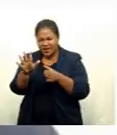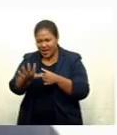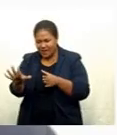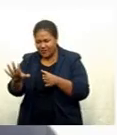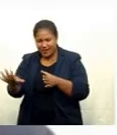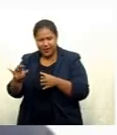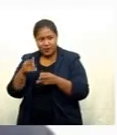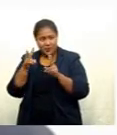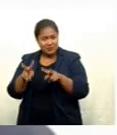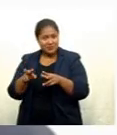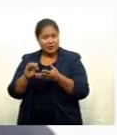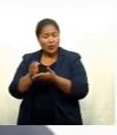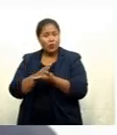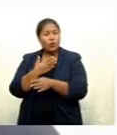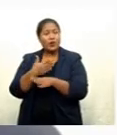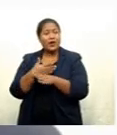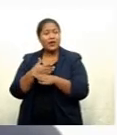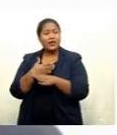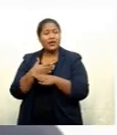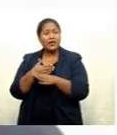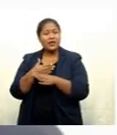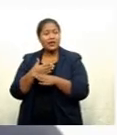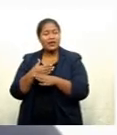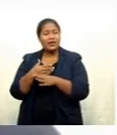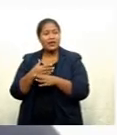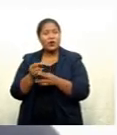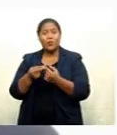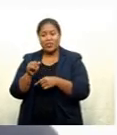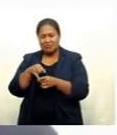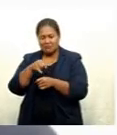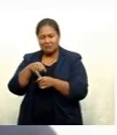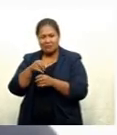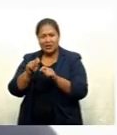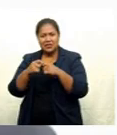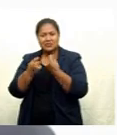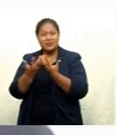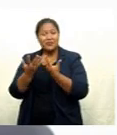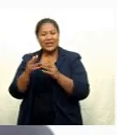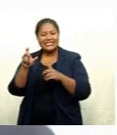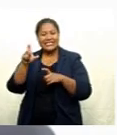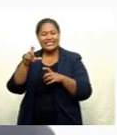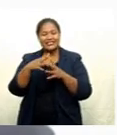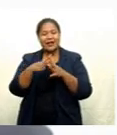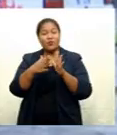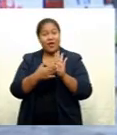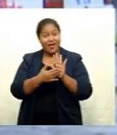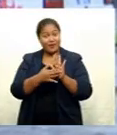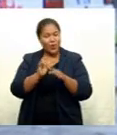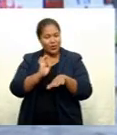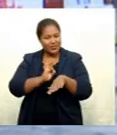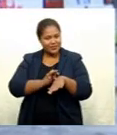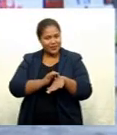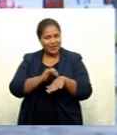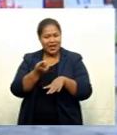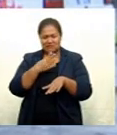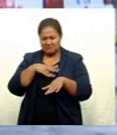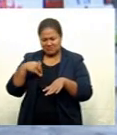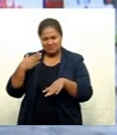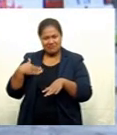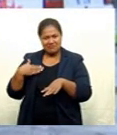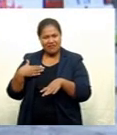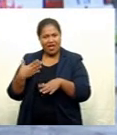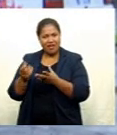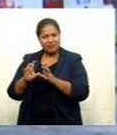are working with the medical teams at the CWM hospital and in the Ministry of Health and